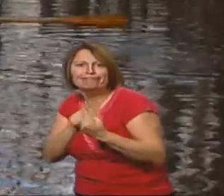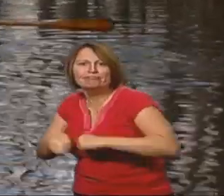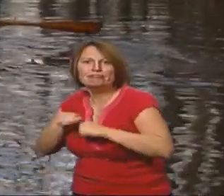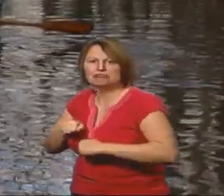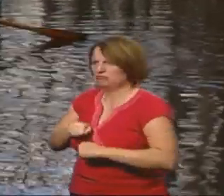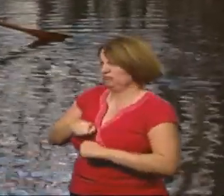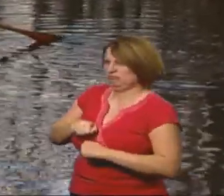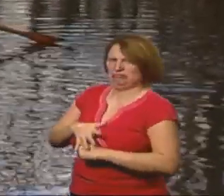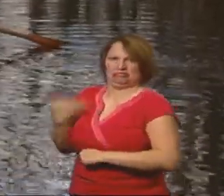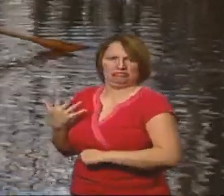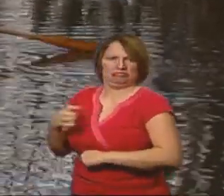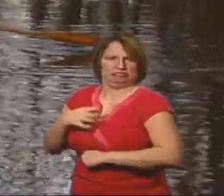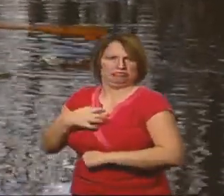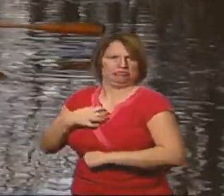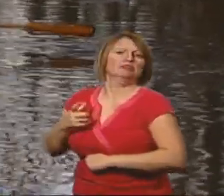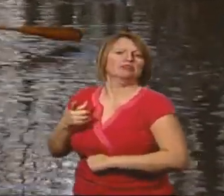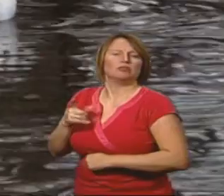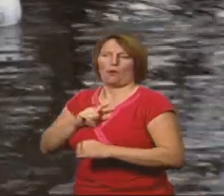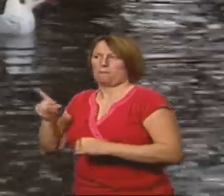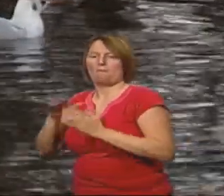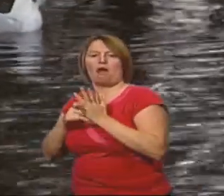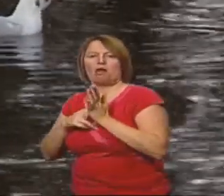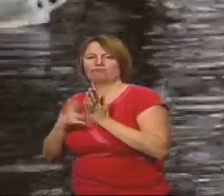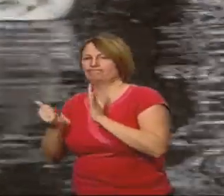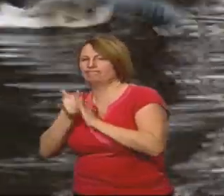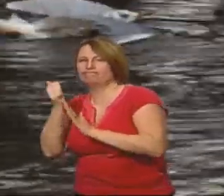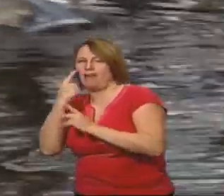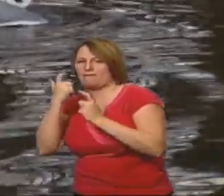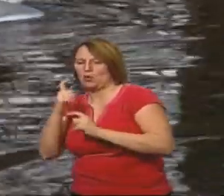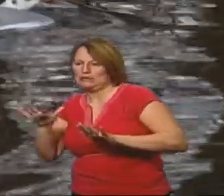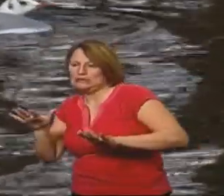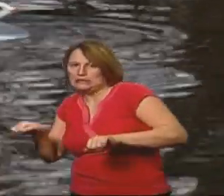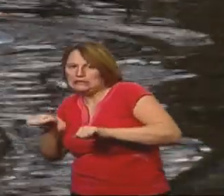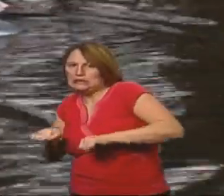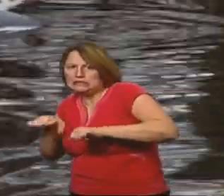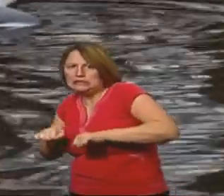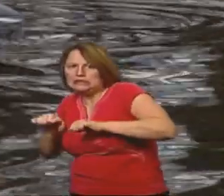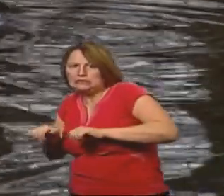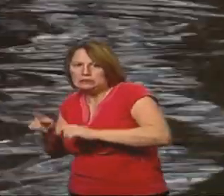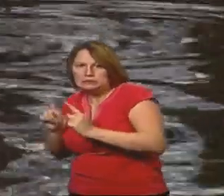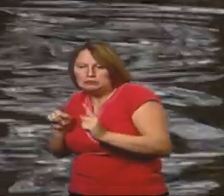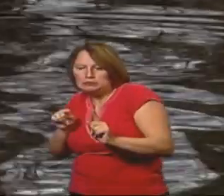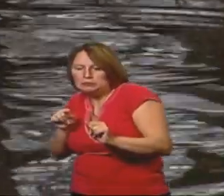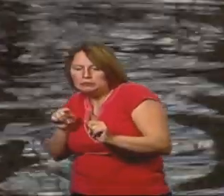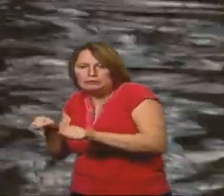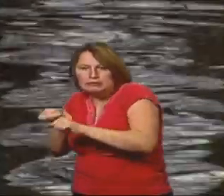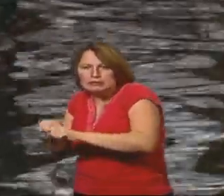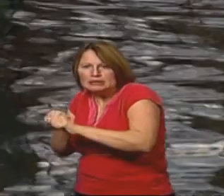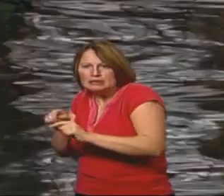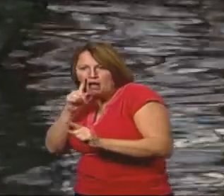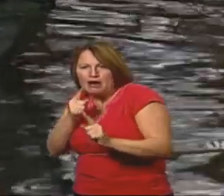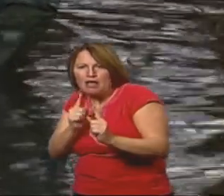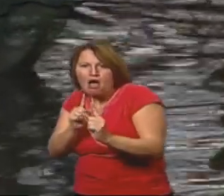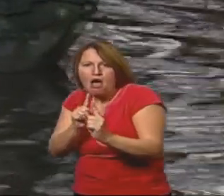to manoeuvre in such an awkward and unstable craft. However, Malcolm is a past master at such delicate operations